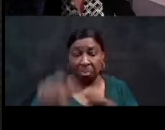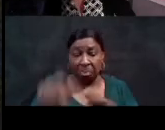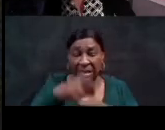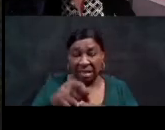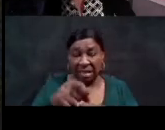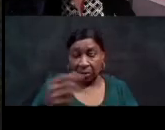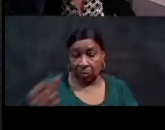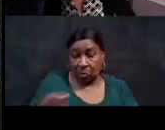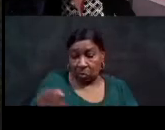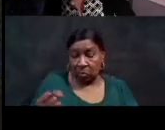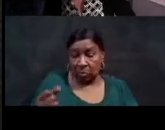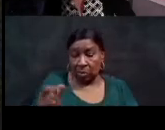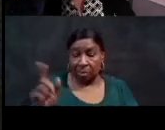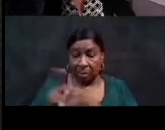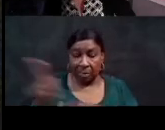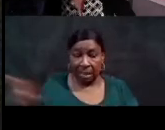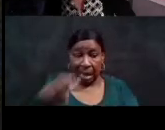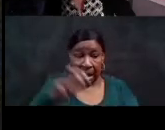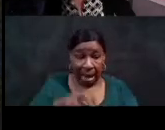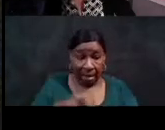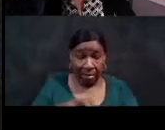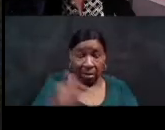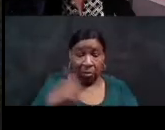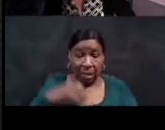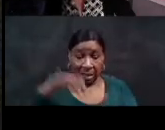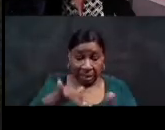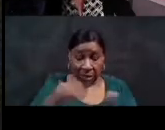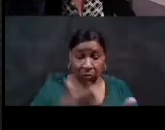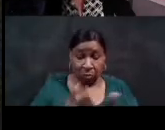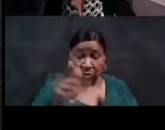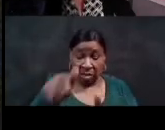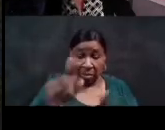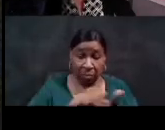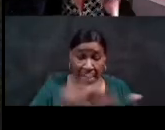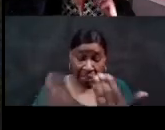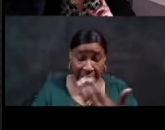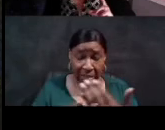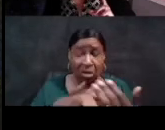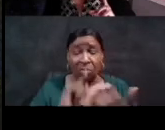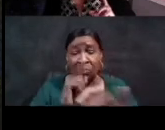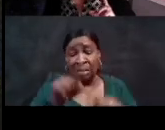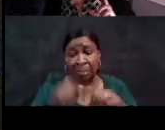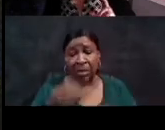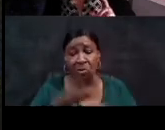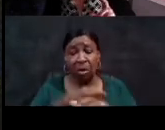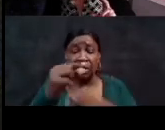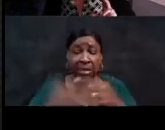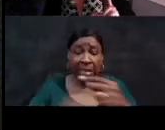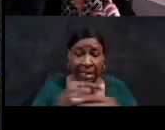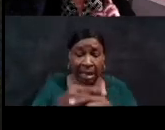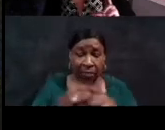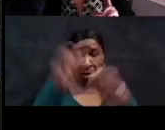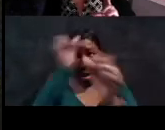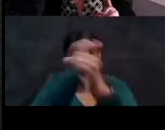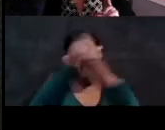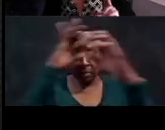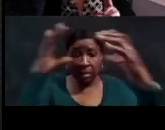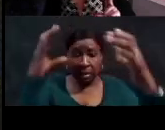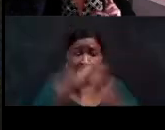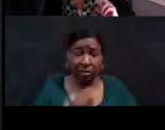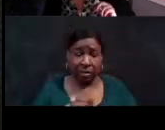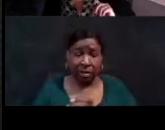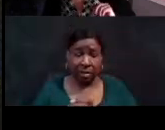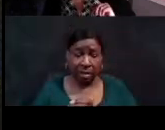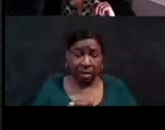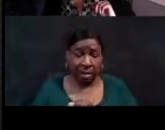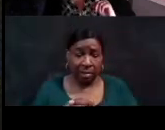on islands that we studied through the project, is really premised on the geographical imagination, or what Svendrini Pereira calls